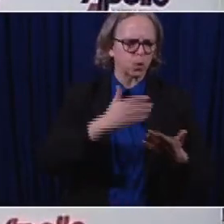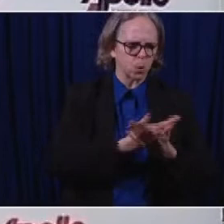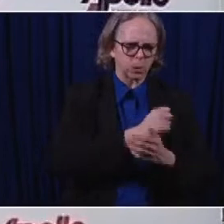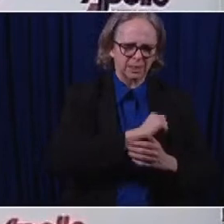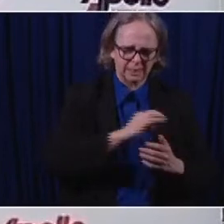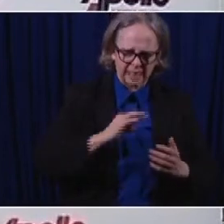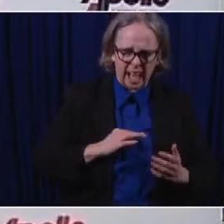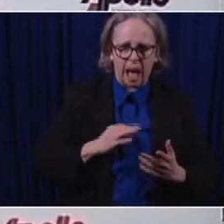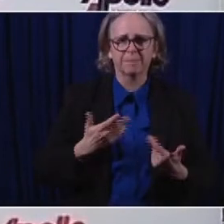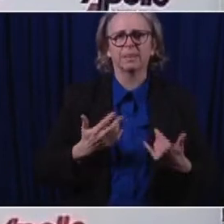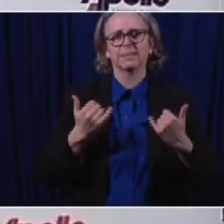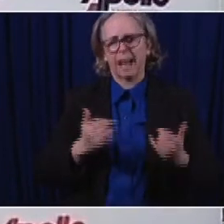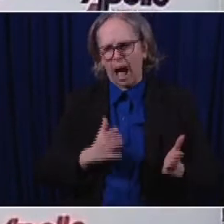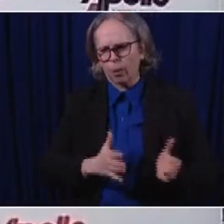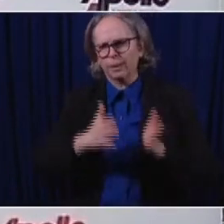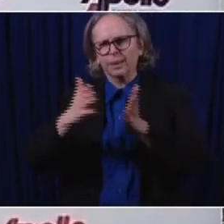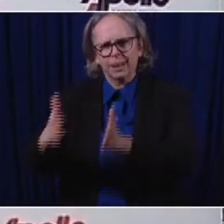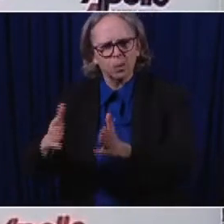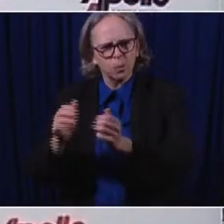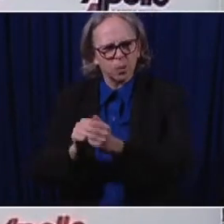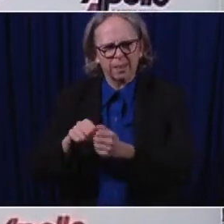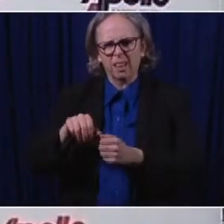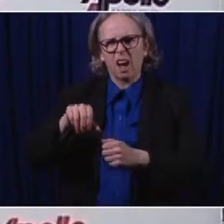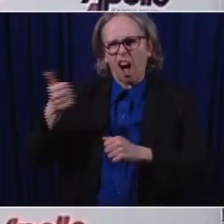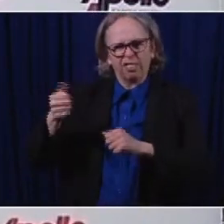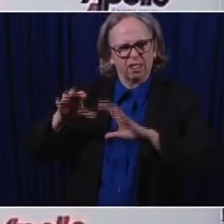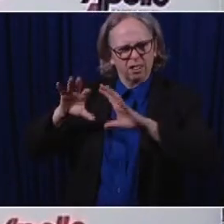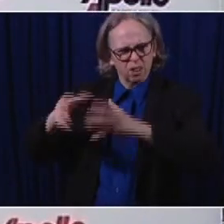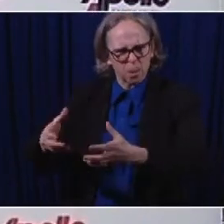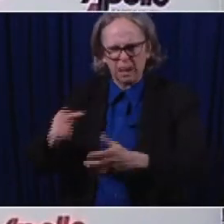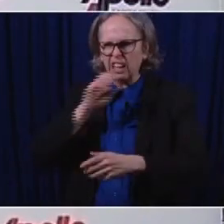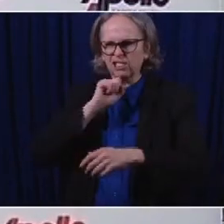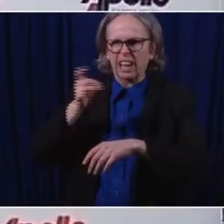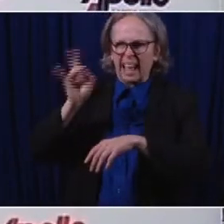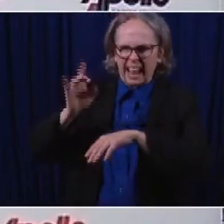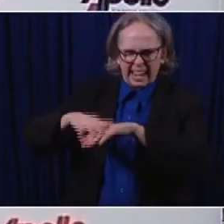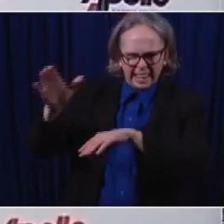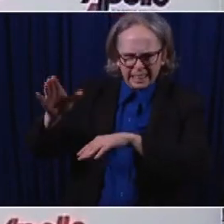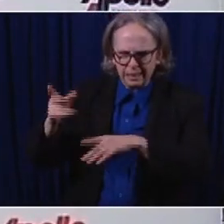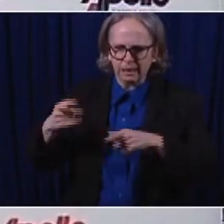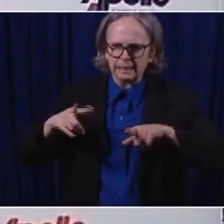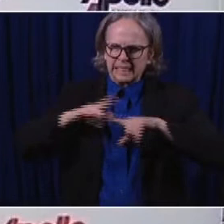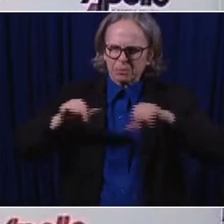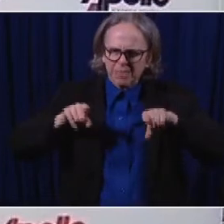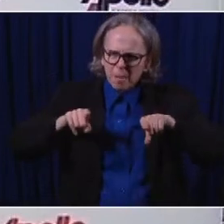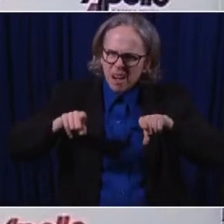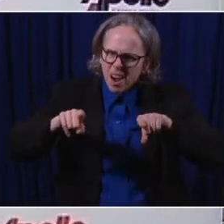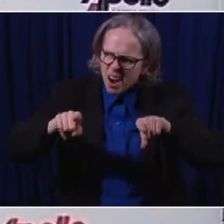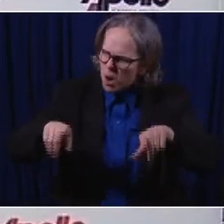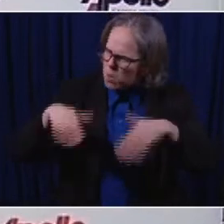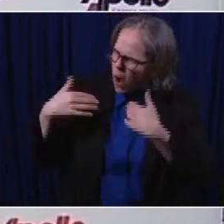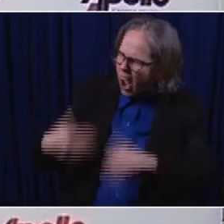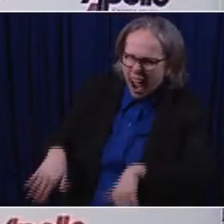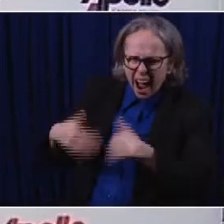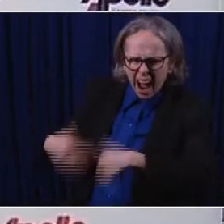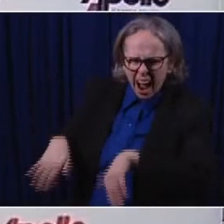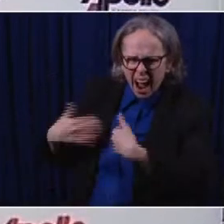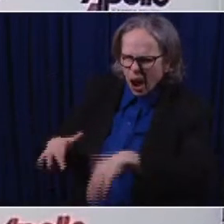and above, and now we're at Apollo today. It sounds like you're moving today. Early bird today, huh? Early